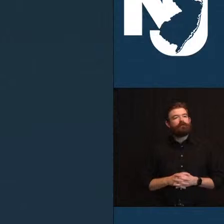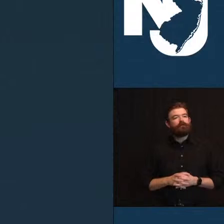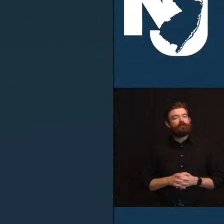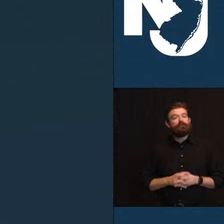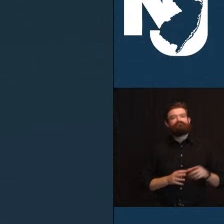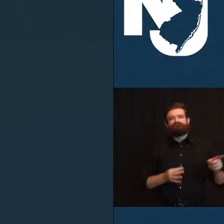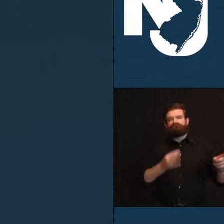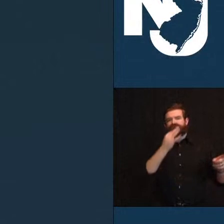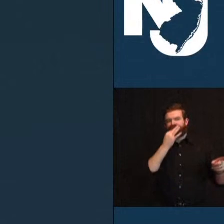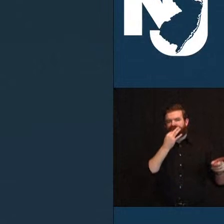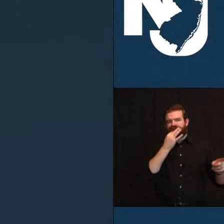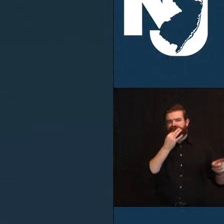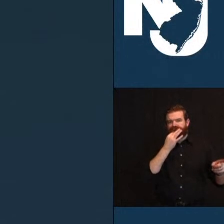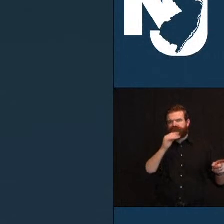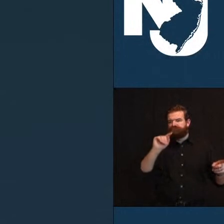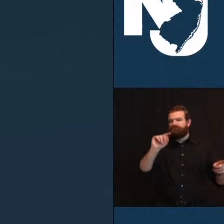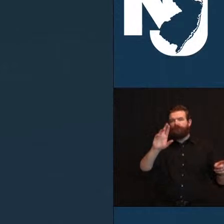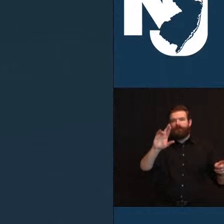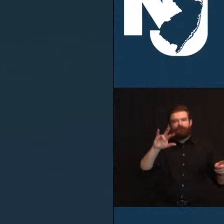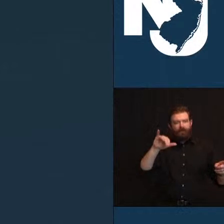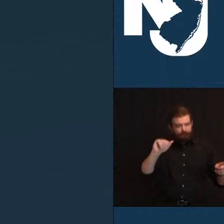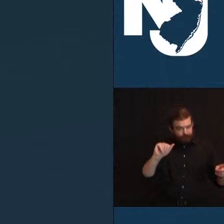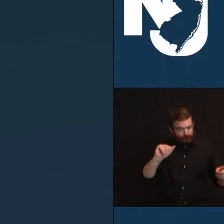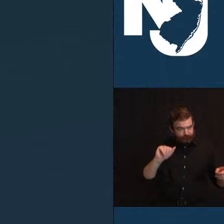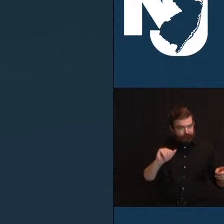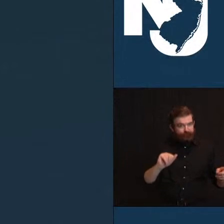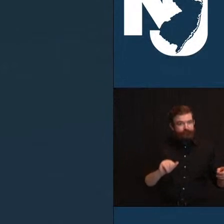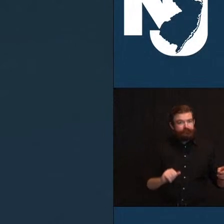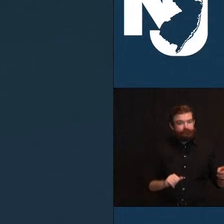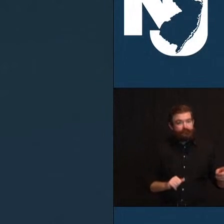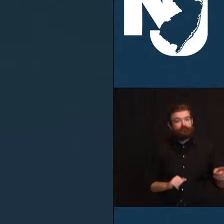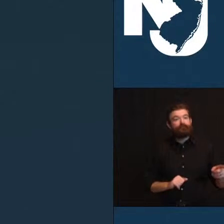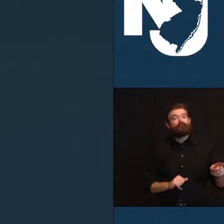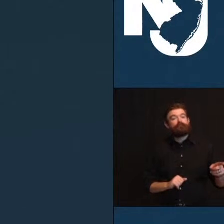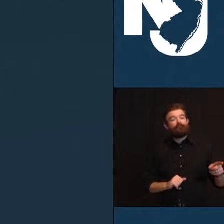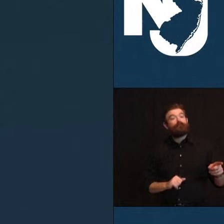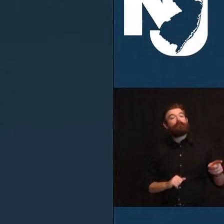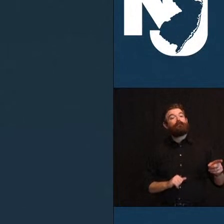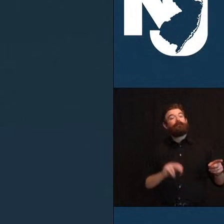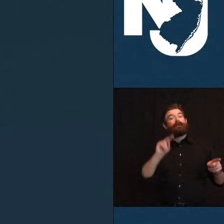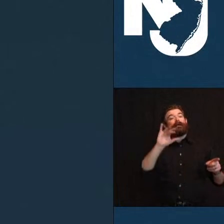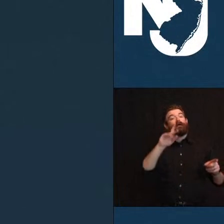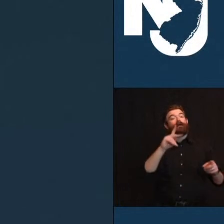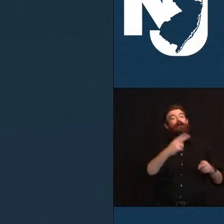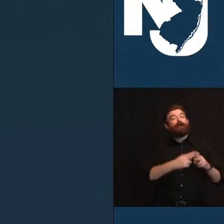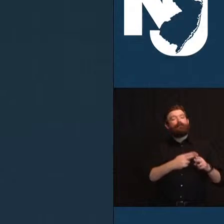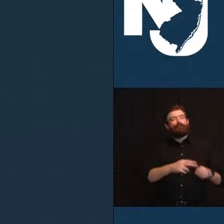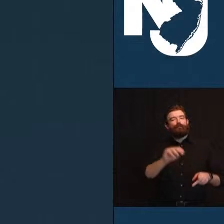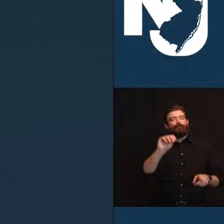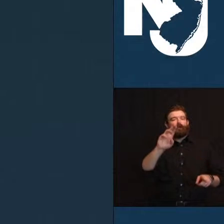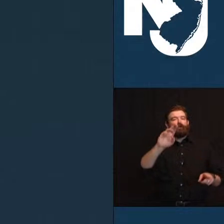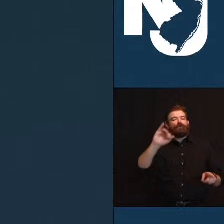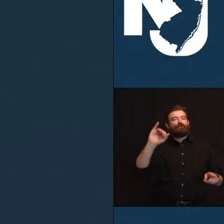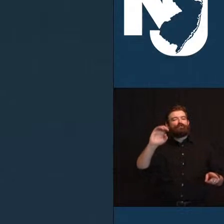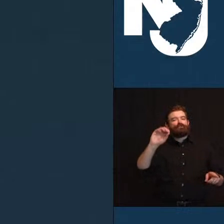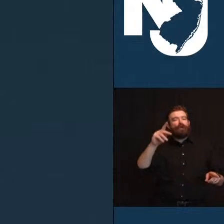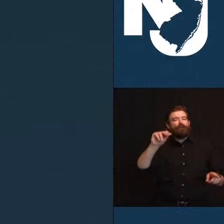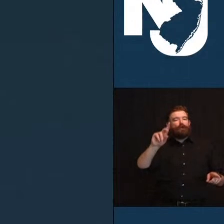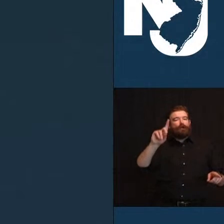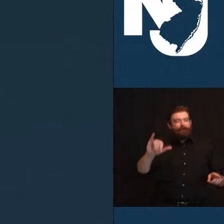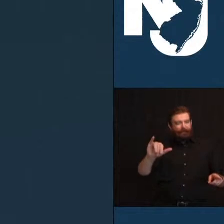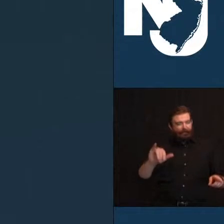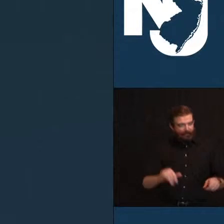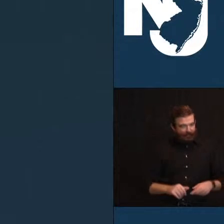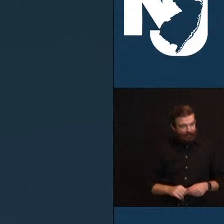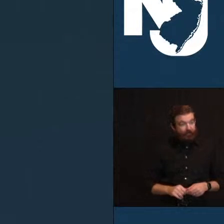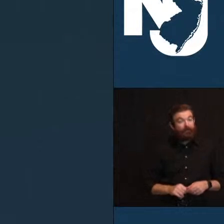the nickname Mr. Jeopardy. He leaves behind his mom, Ruby Lee. Please keep her in your prayers. His